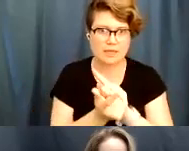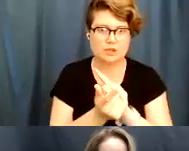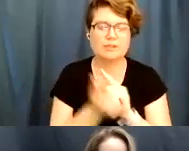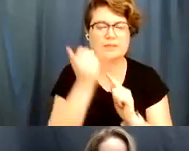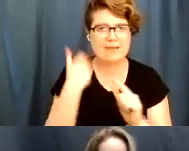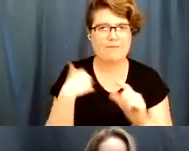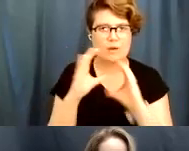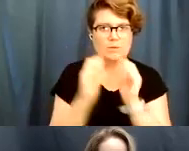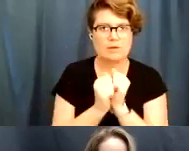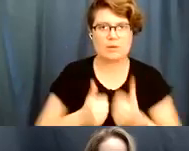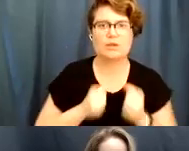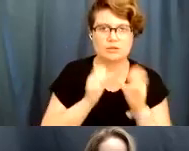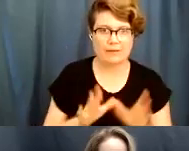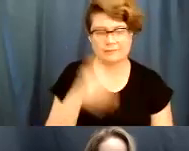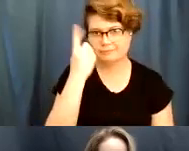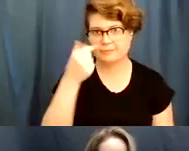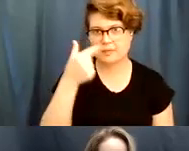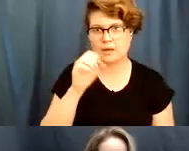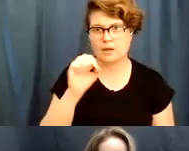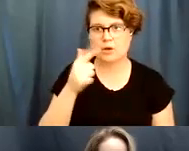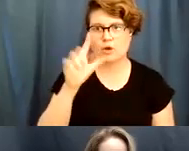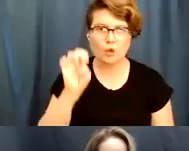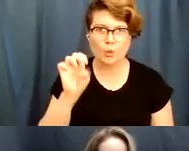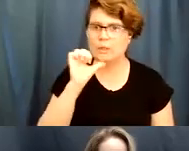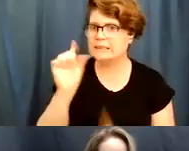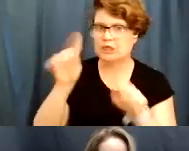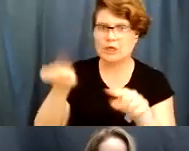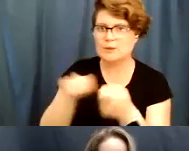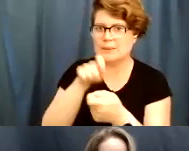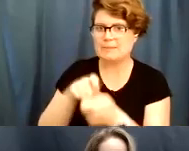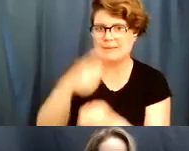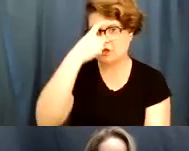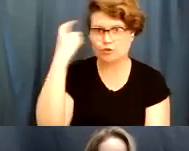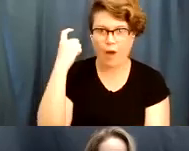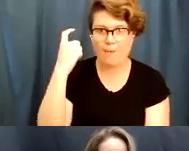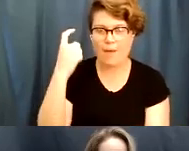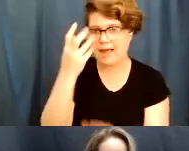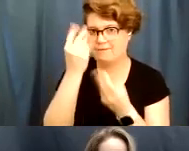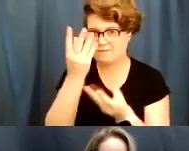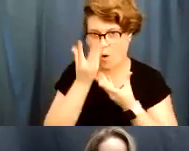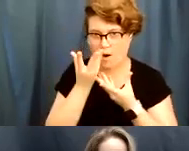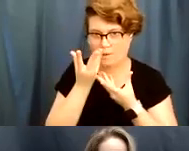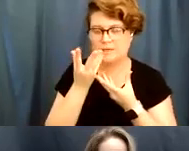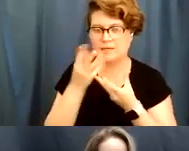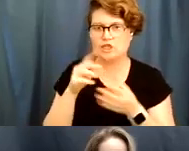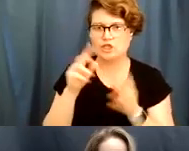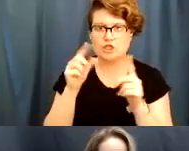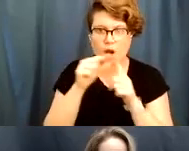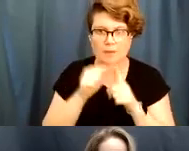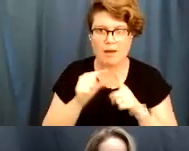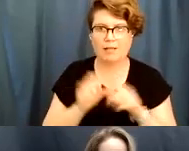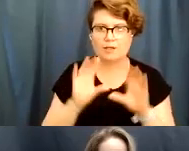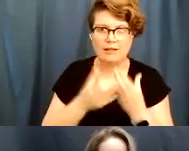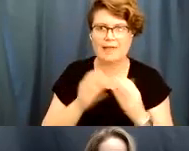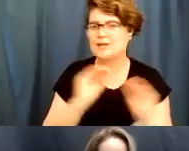Google did not go to a specialized trauma and informed terminology class. All right, they didn't get any CLE or